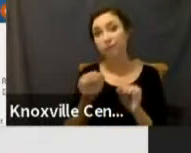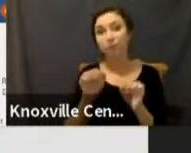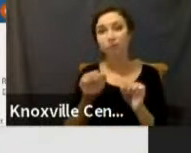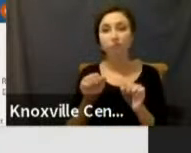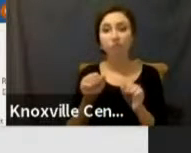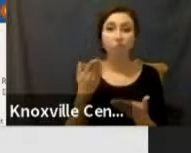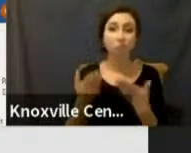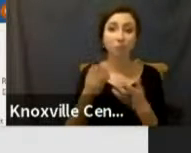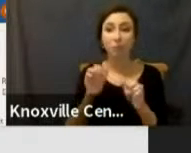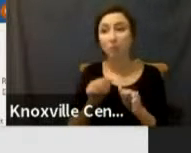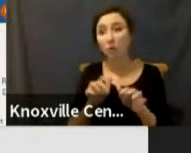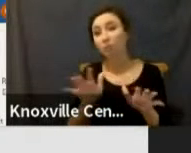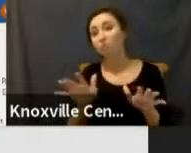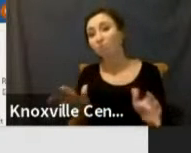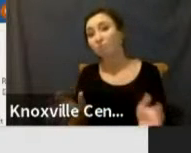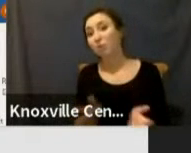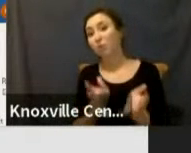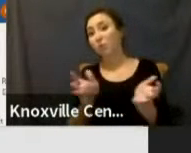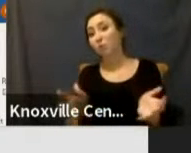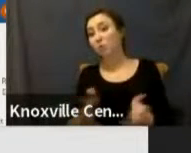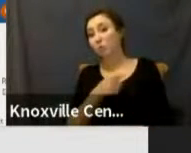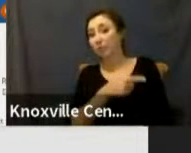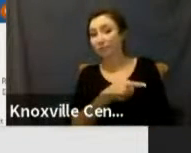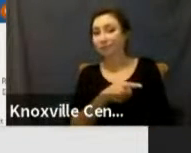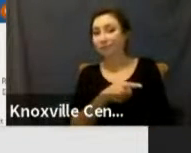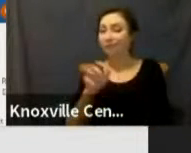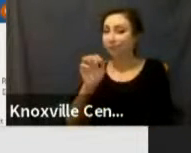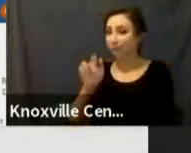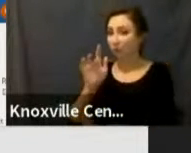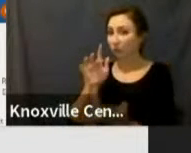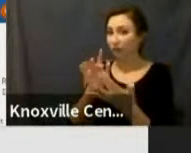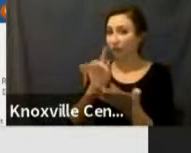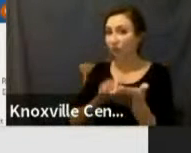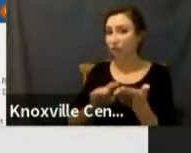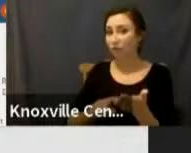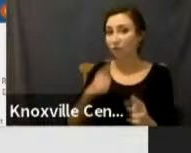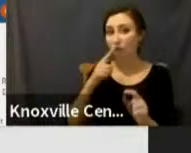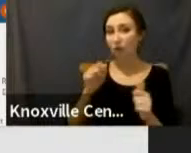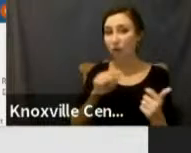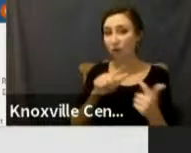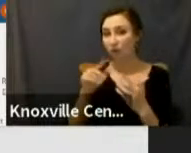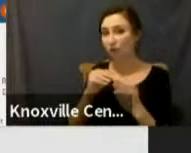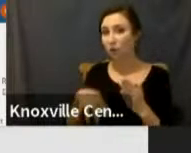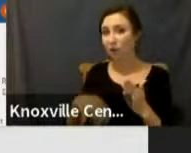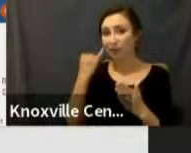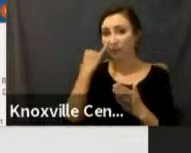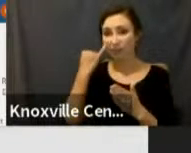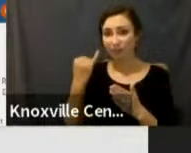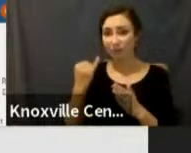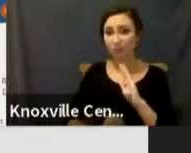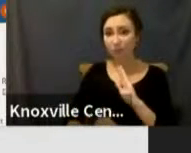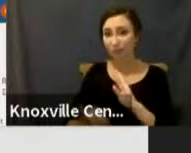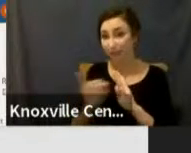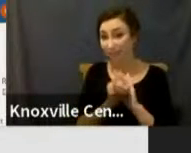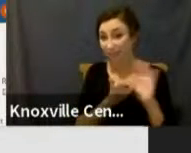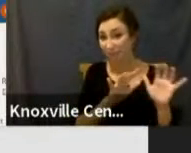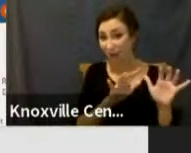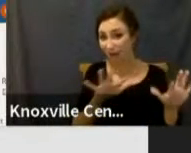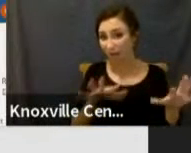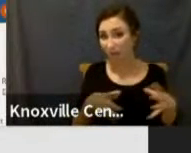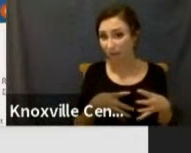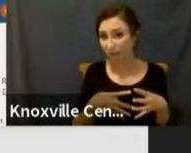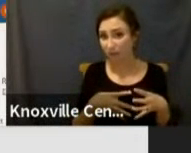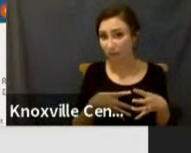here. Yes, we do contact tracing with all our students. And when we identify a cluster,